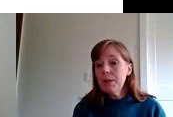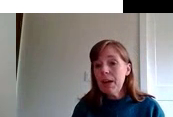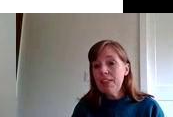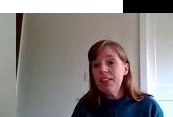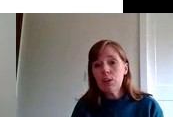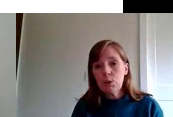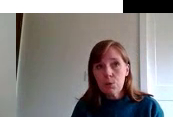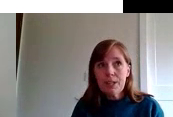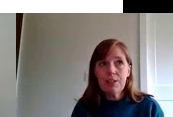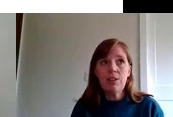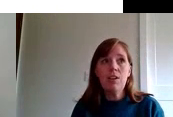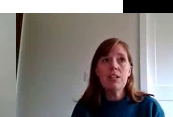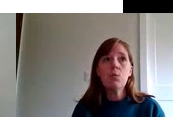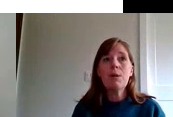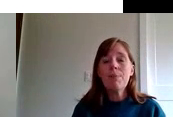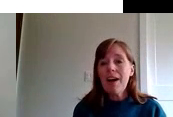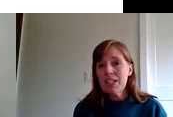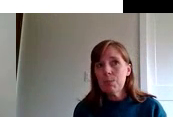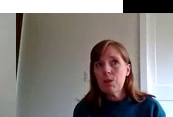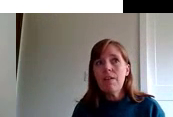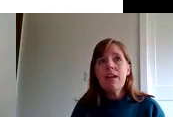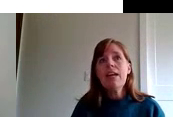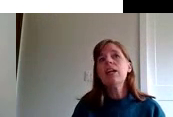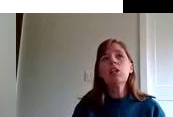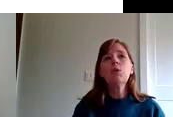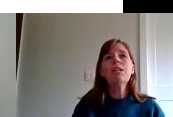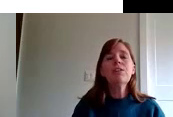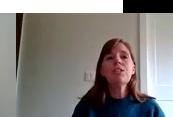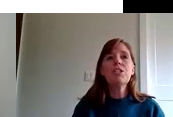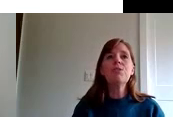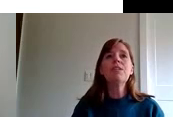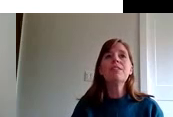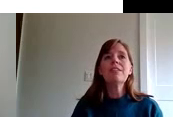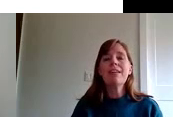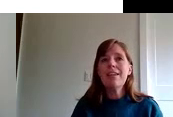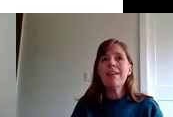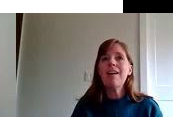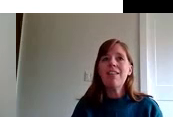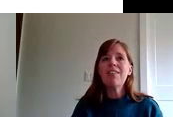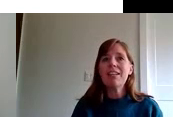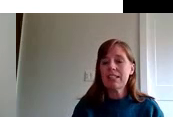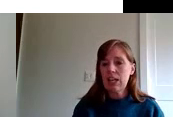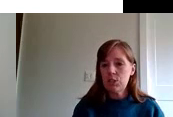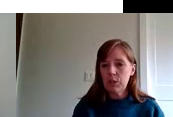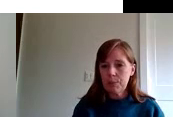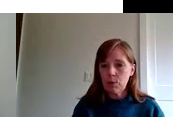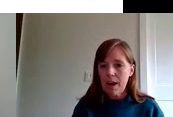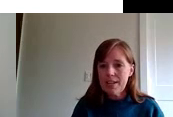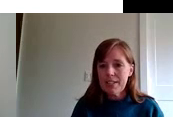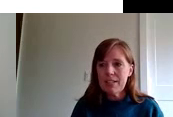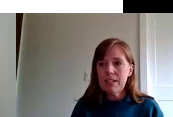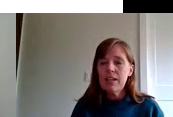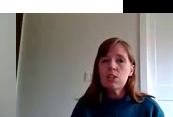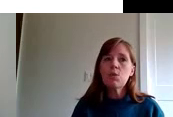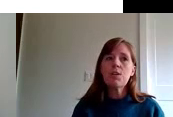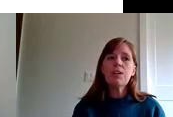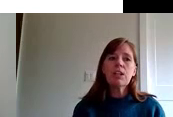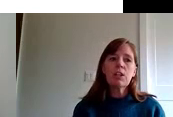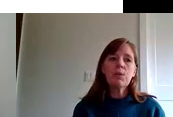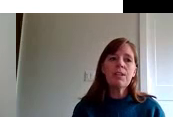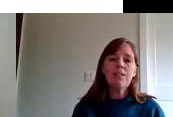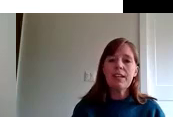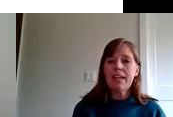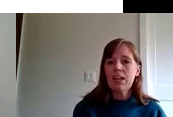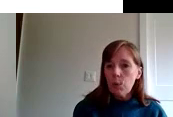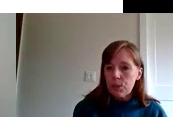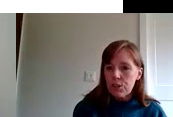it's really, I think, critical is when possible, including your students in on that scheduling process So